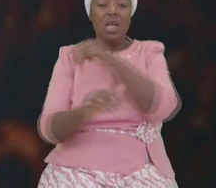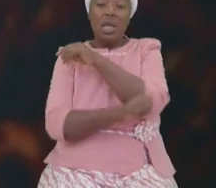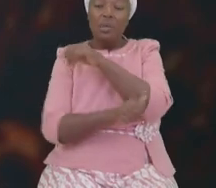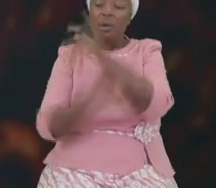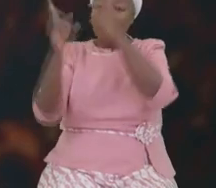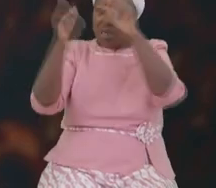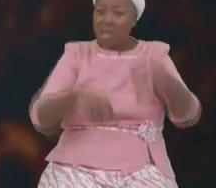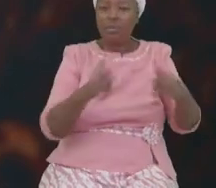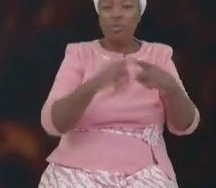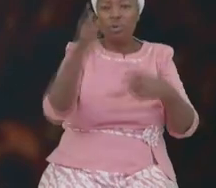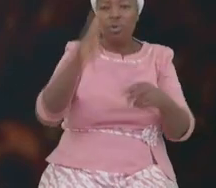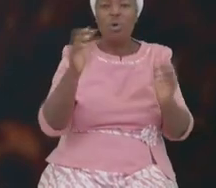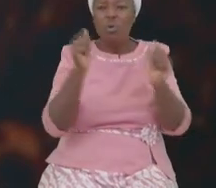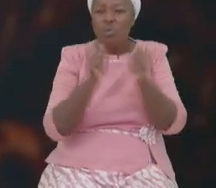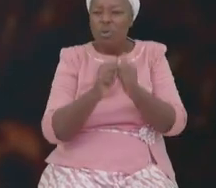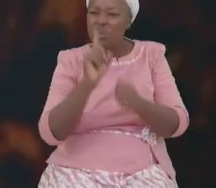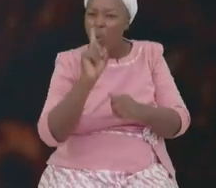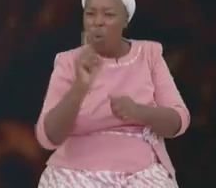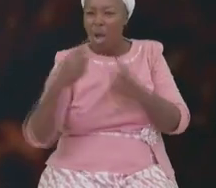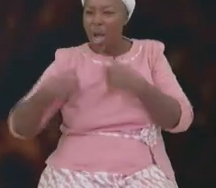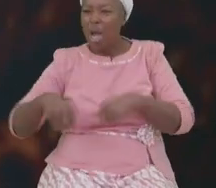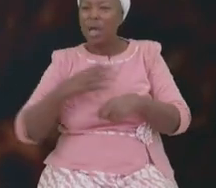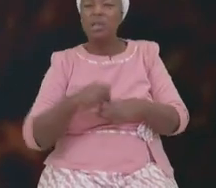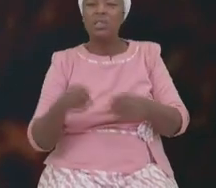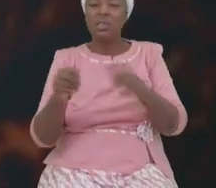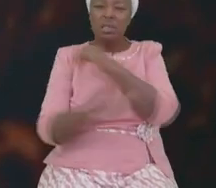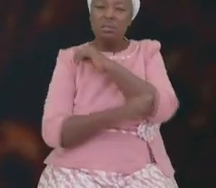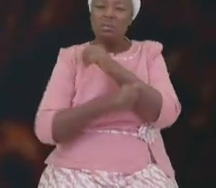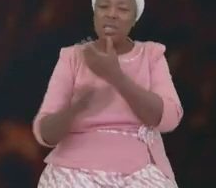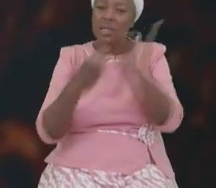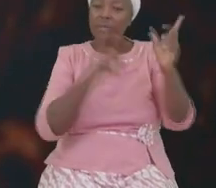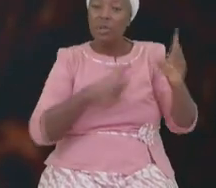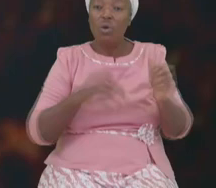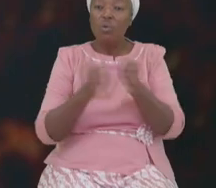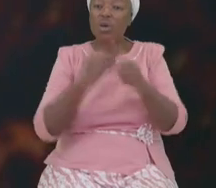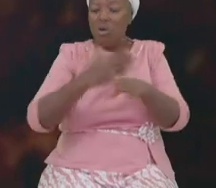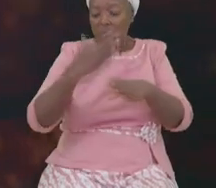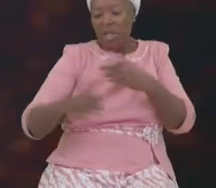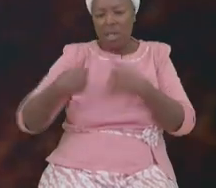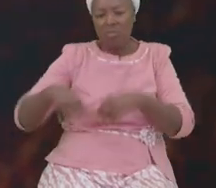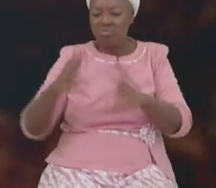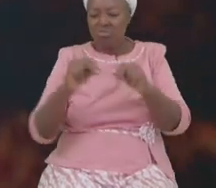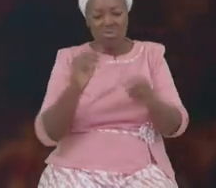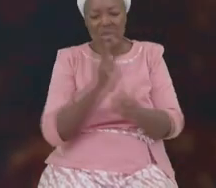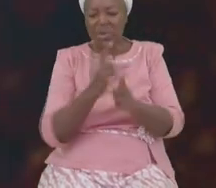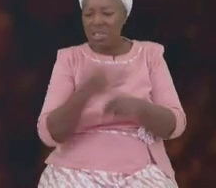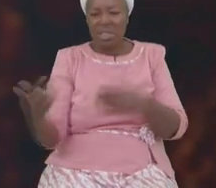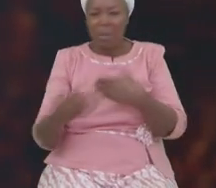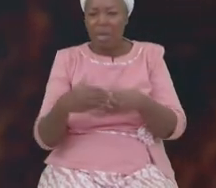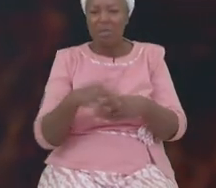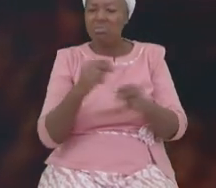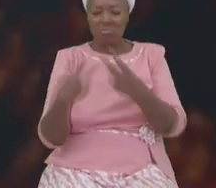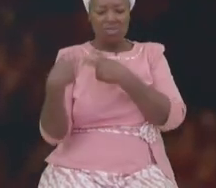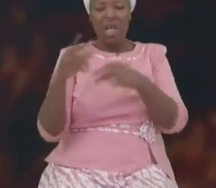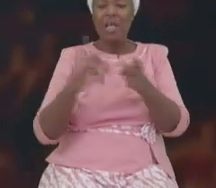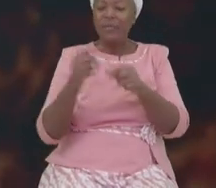heart. He served the Lord with his whole heart. There was no reservation. There was no looking back.